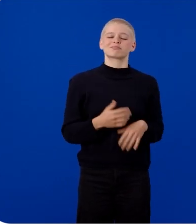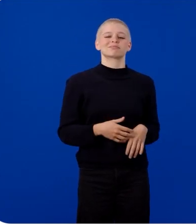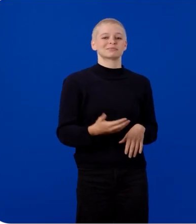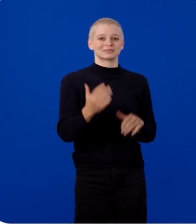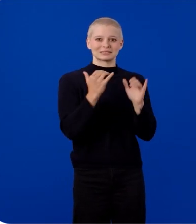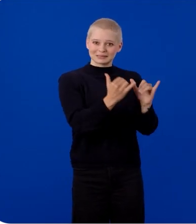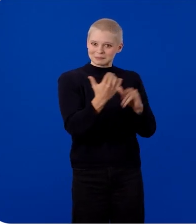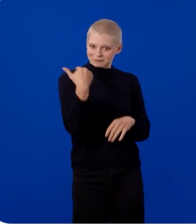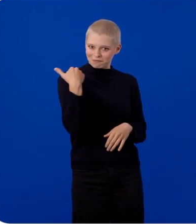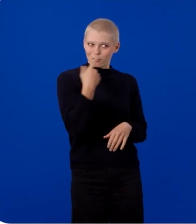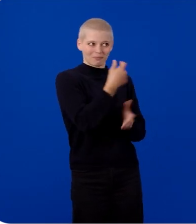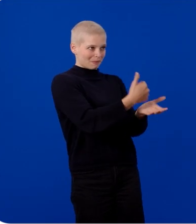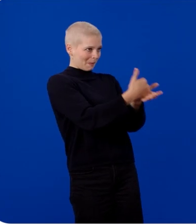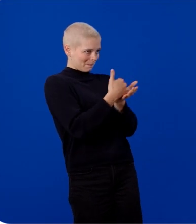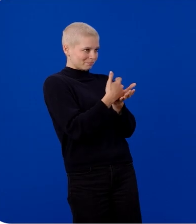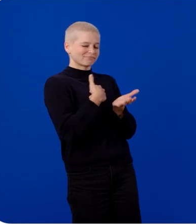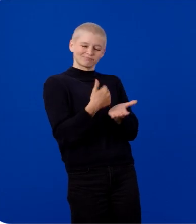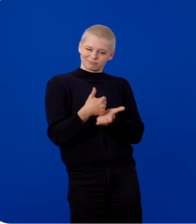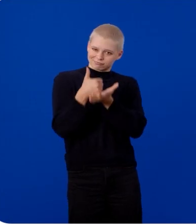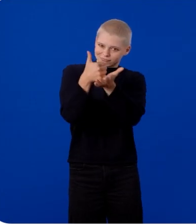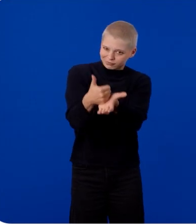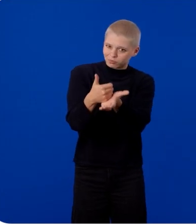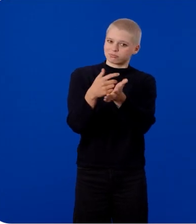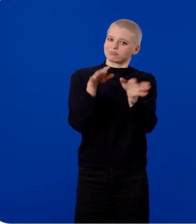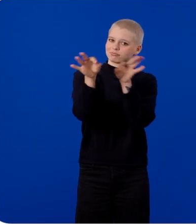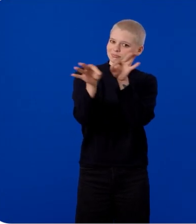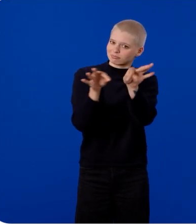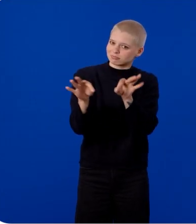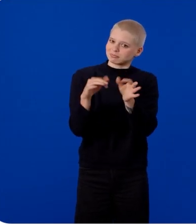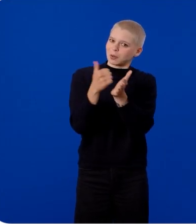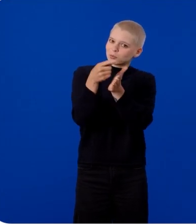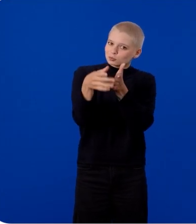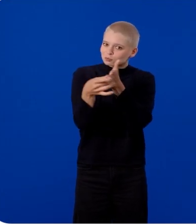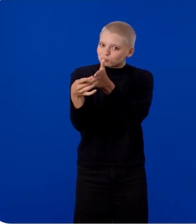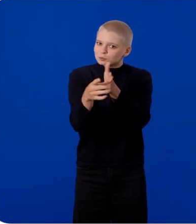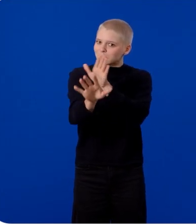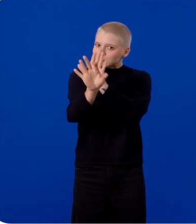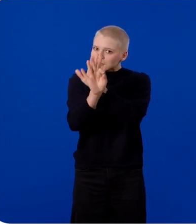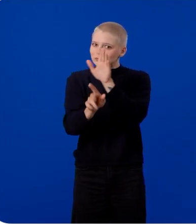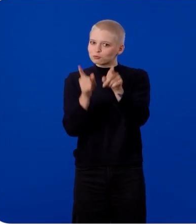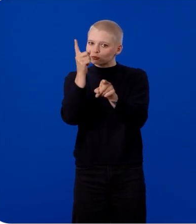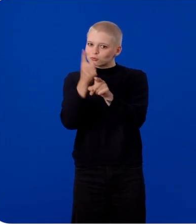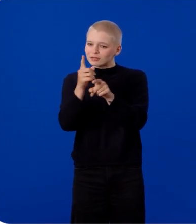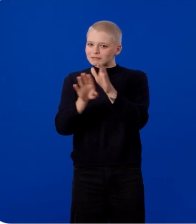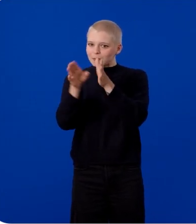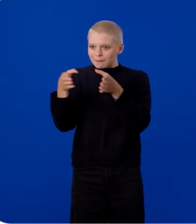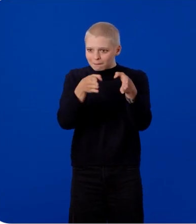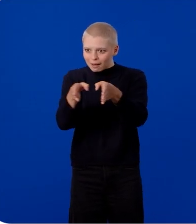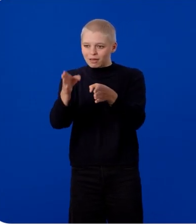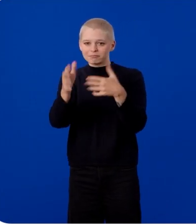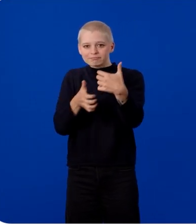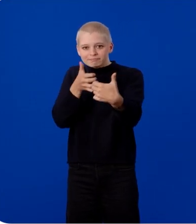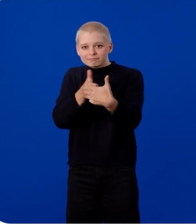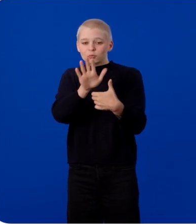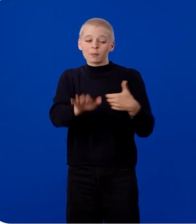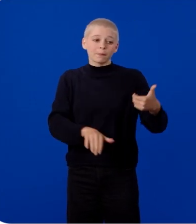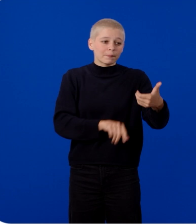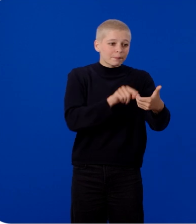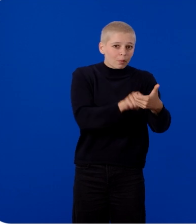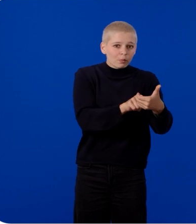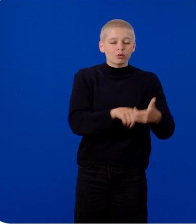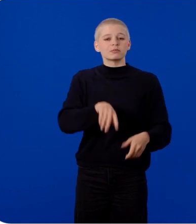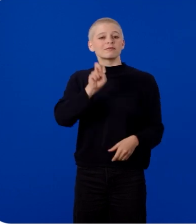me, I'd like to give you some info to guide you in choosing the right developer path for creating your mobile, VR, or